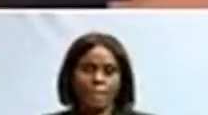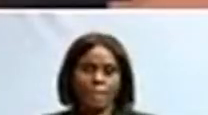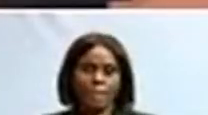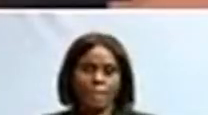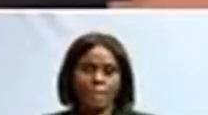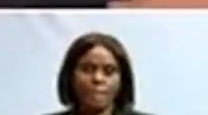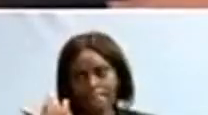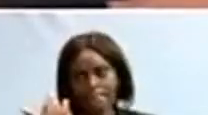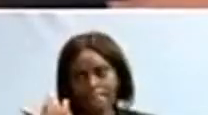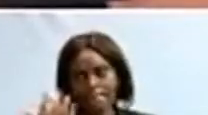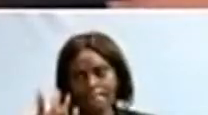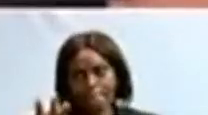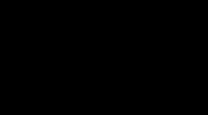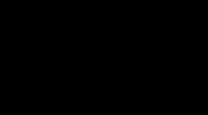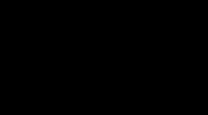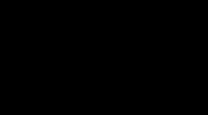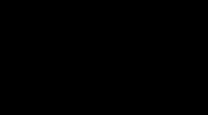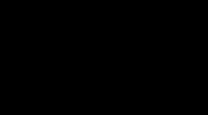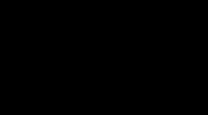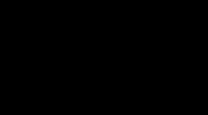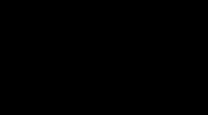Section 15.